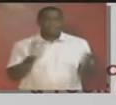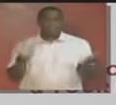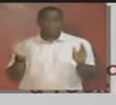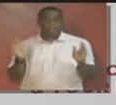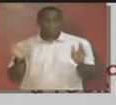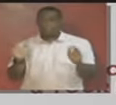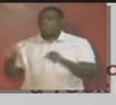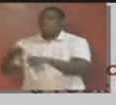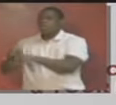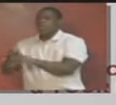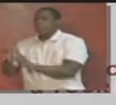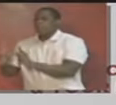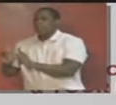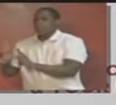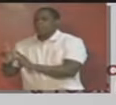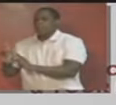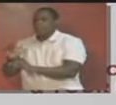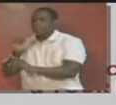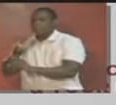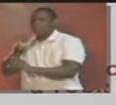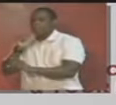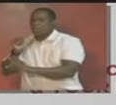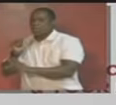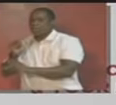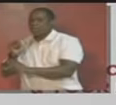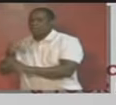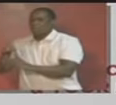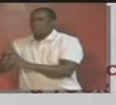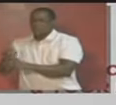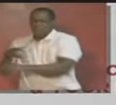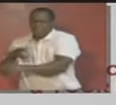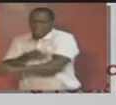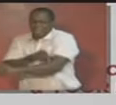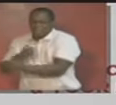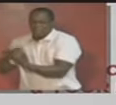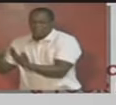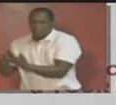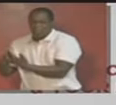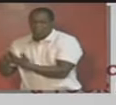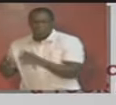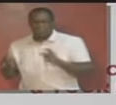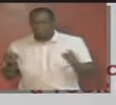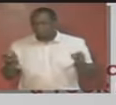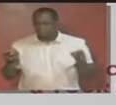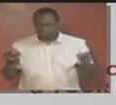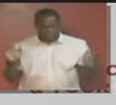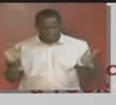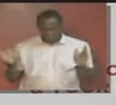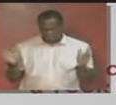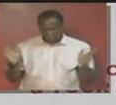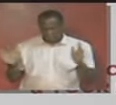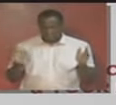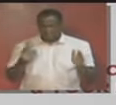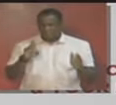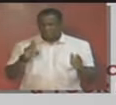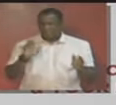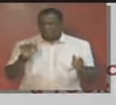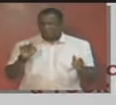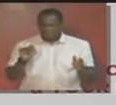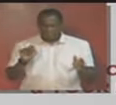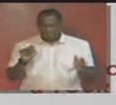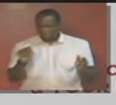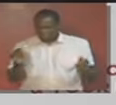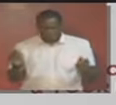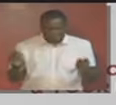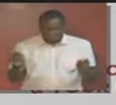a higher rate of occurrence. In this case, it most certainly was not. There was no higher rate of occurrence. The people who